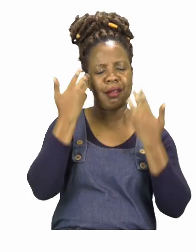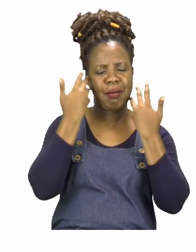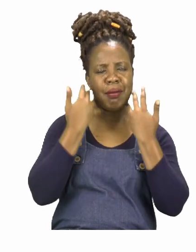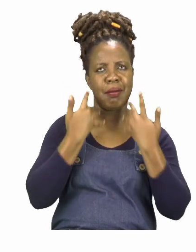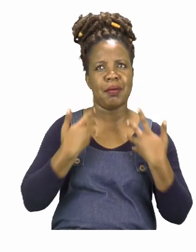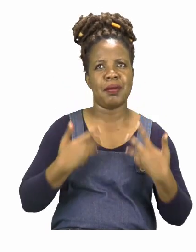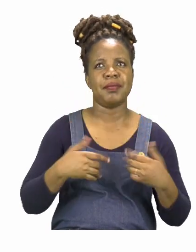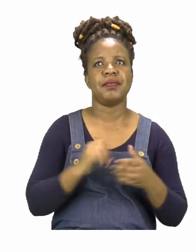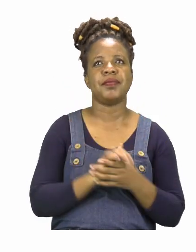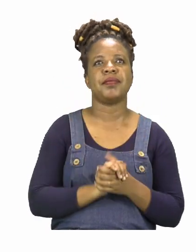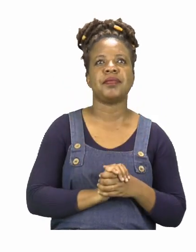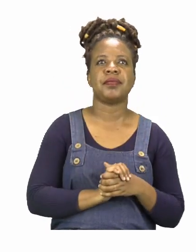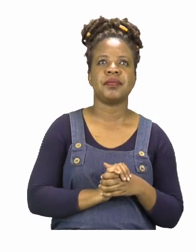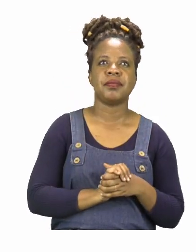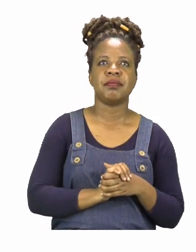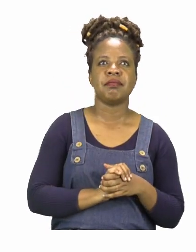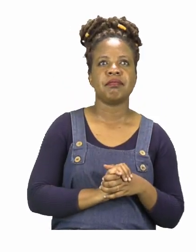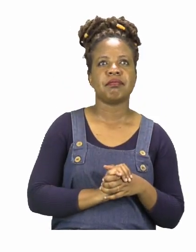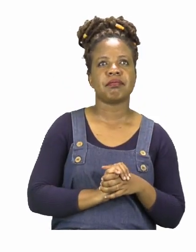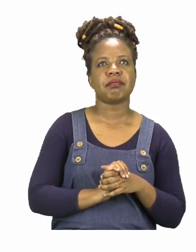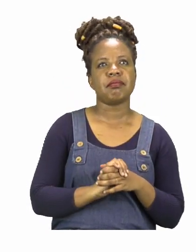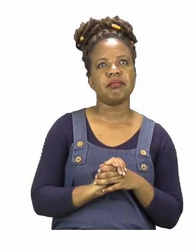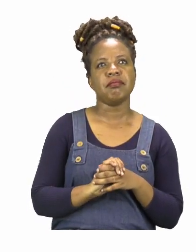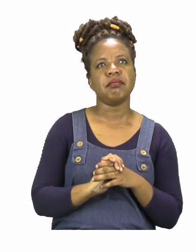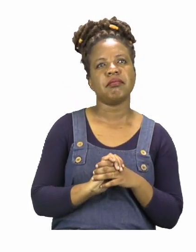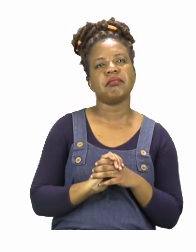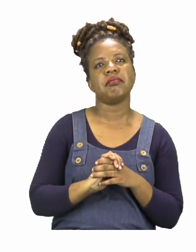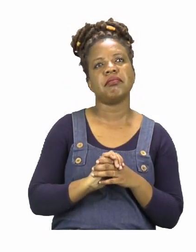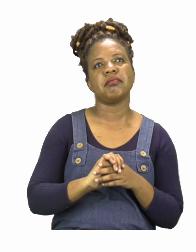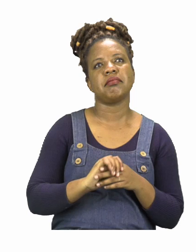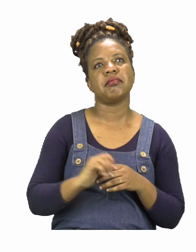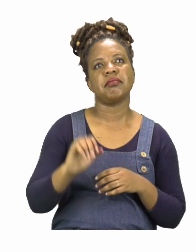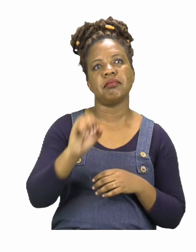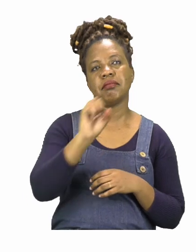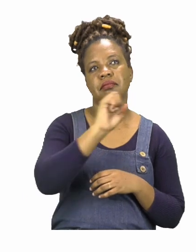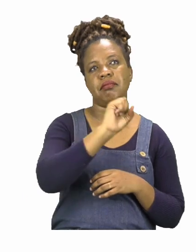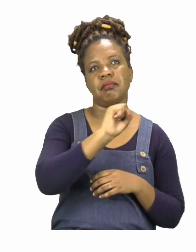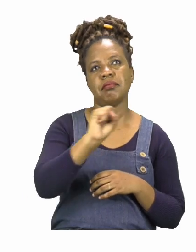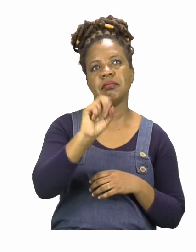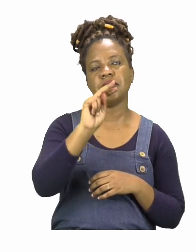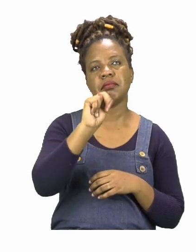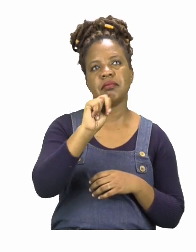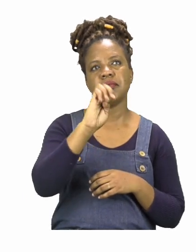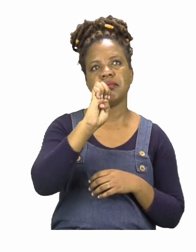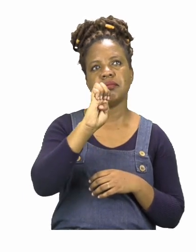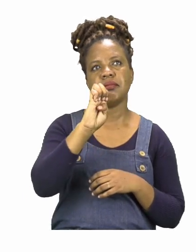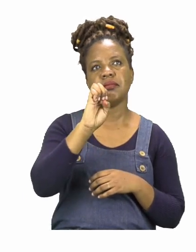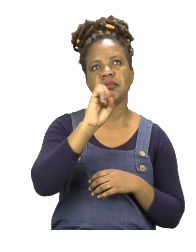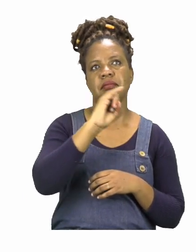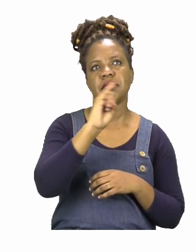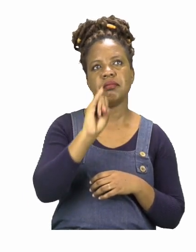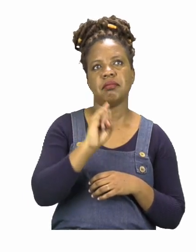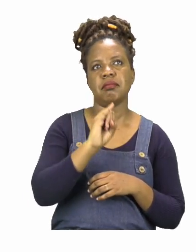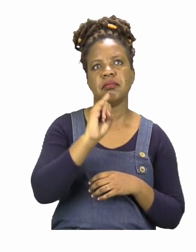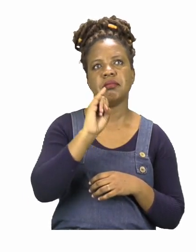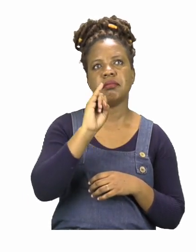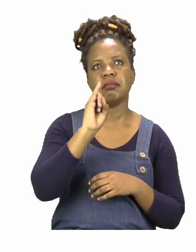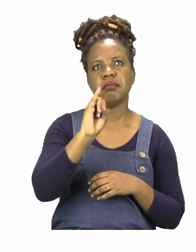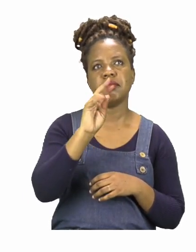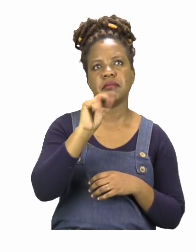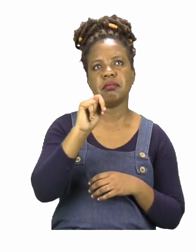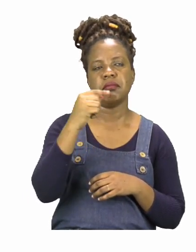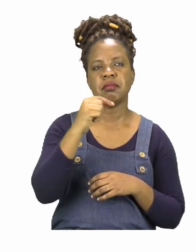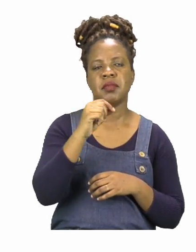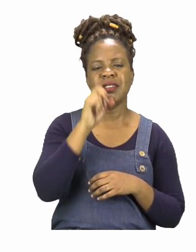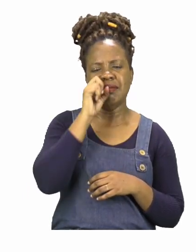The next word that we have in our vocabulary is the word sneezing. The act of